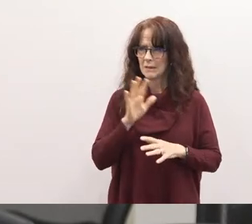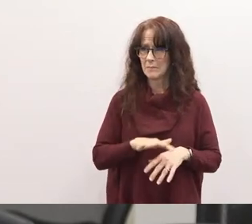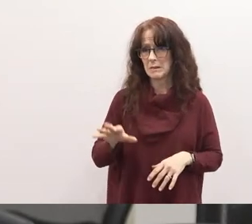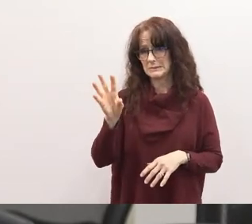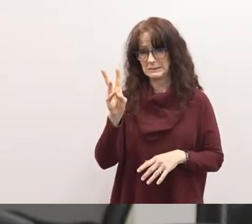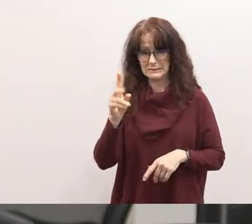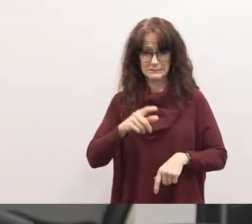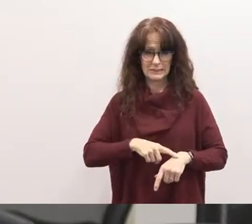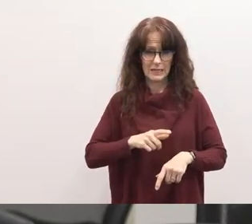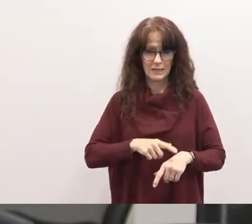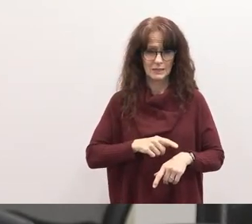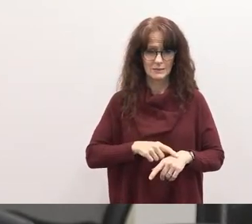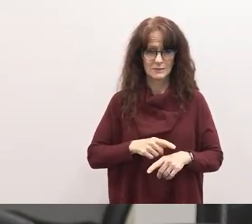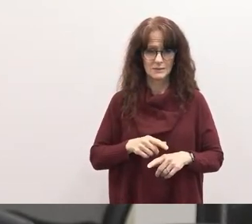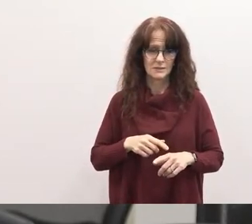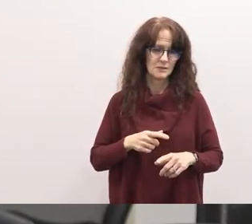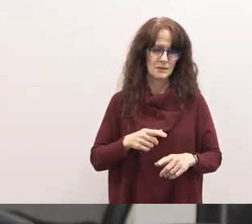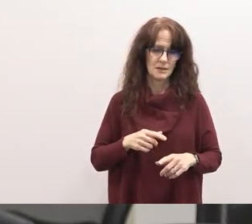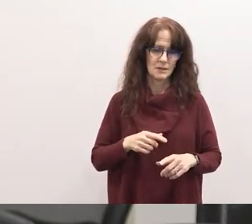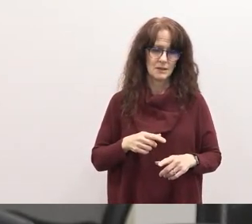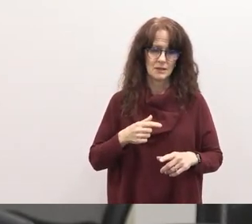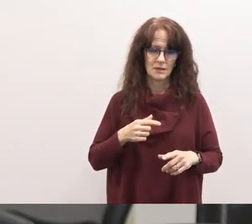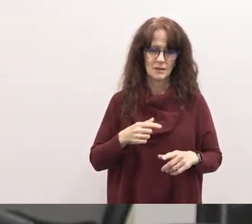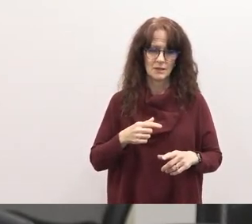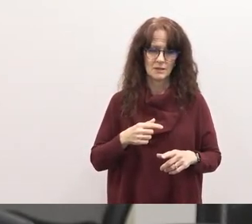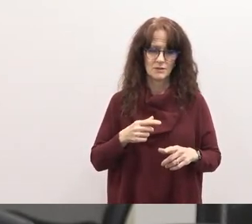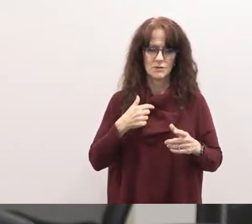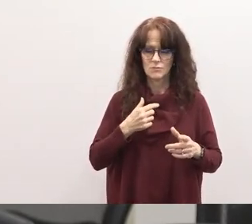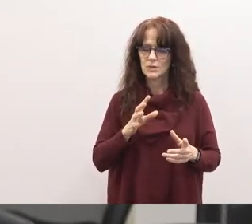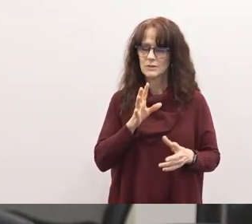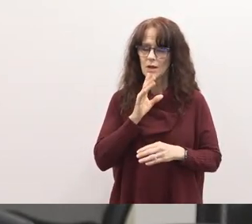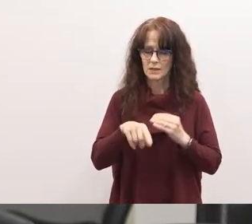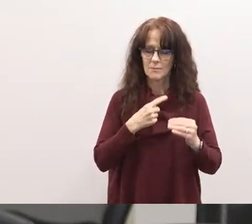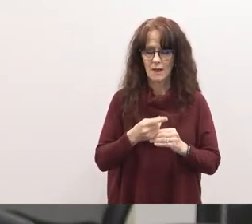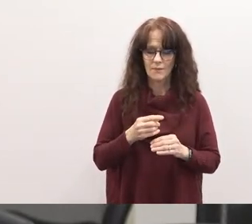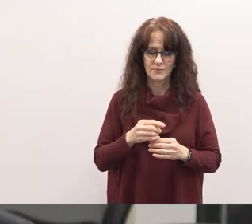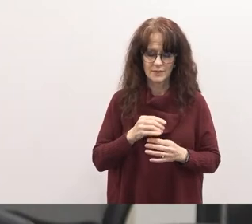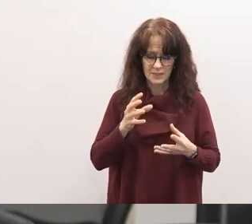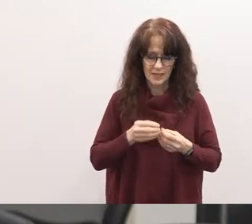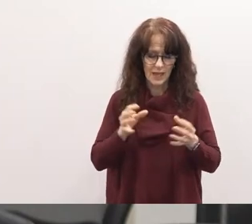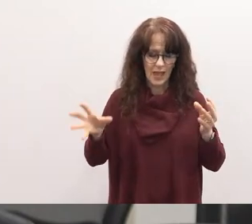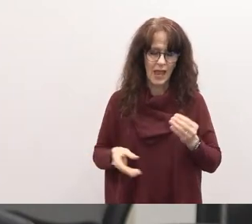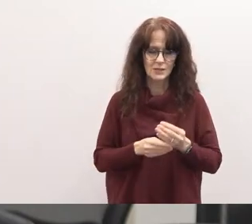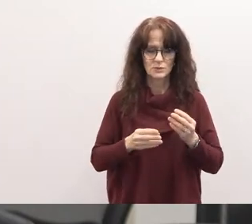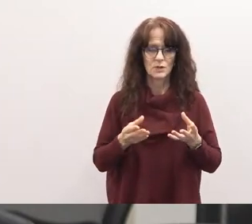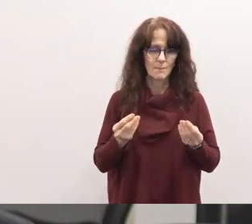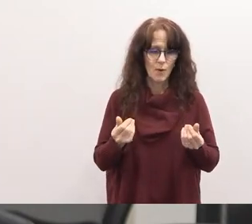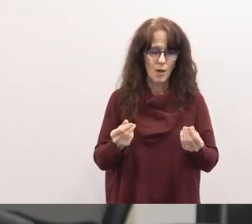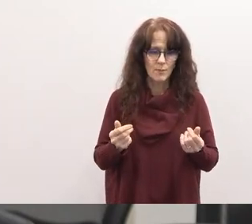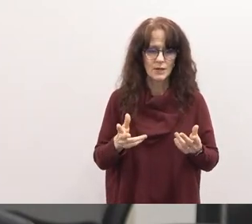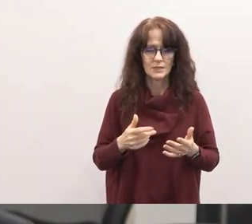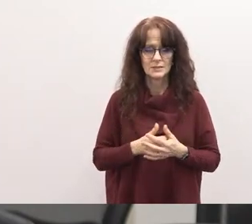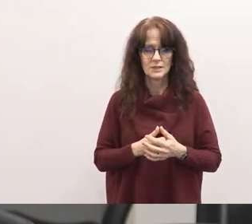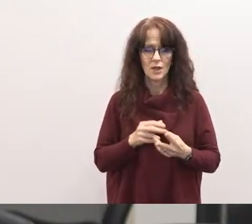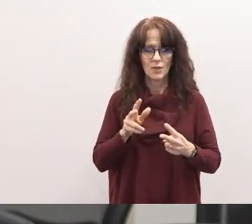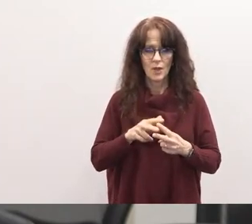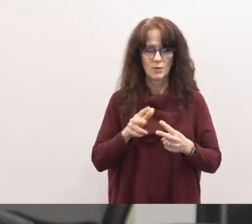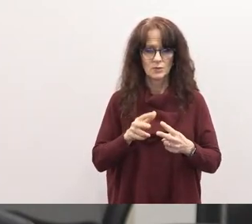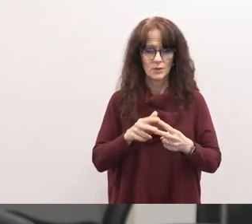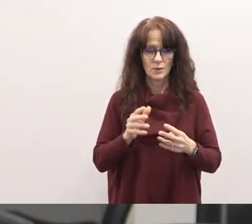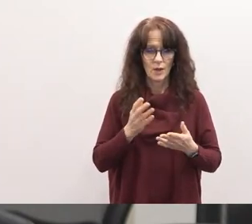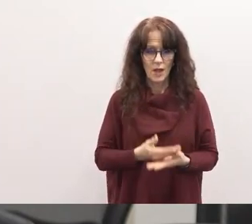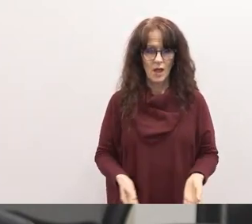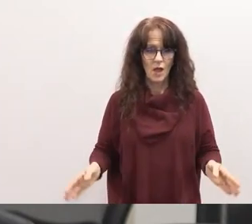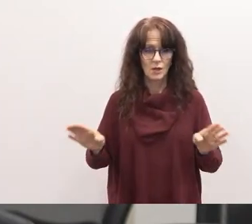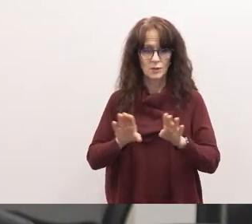providing updates with respect to our surplus and asset disposition process. These two particular resolutions really bring that process to a